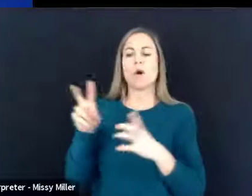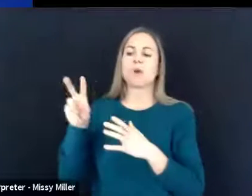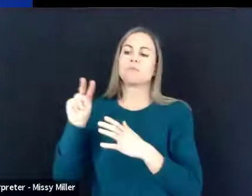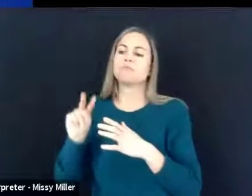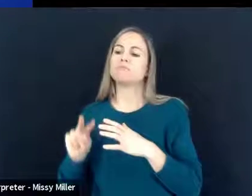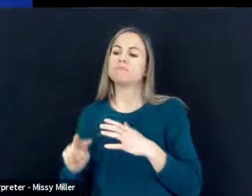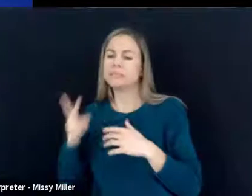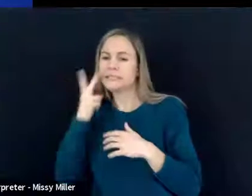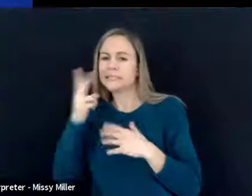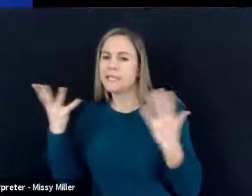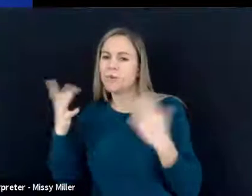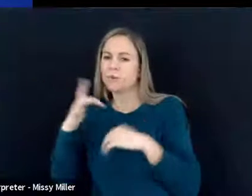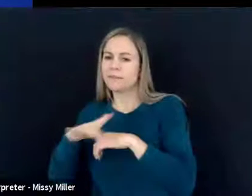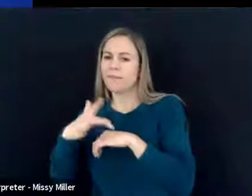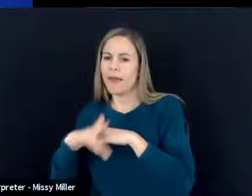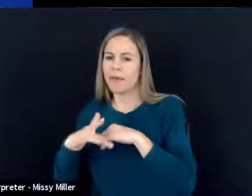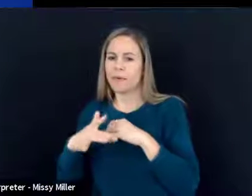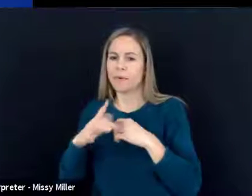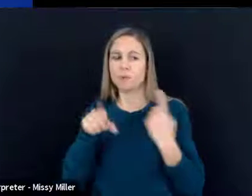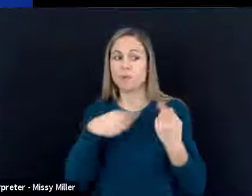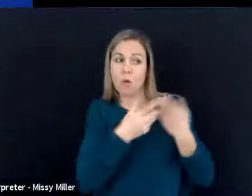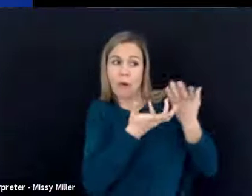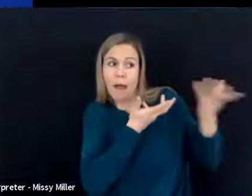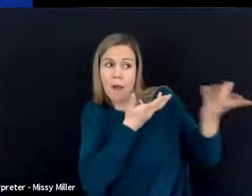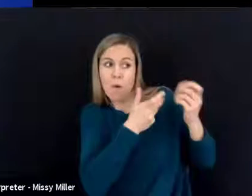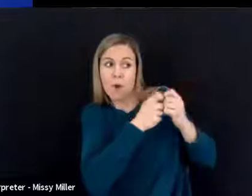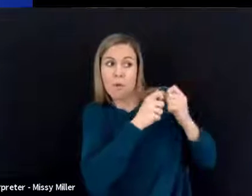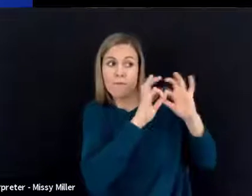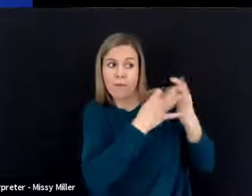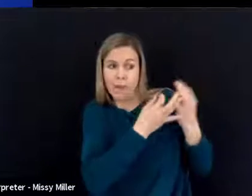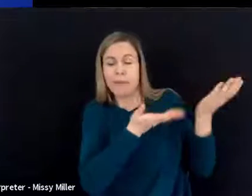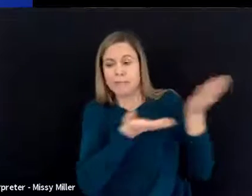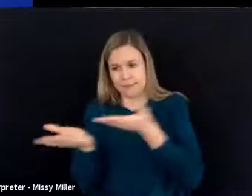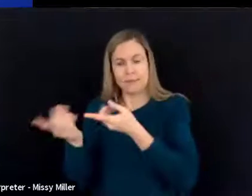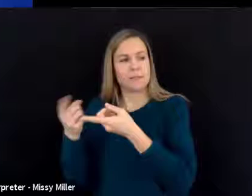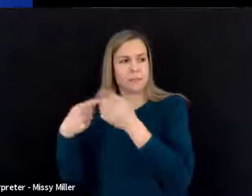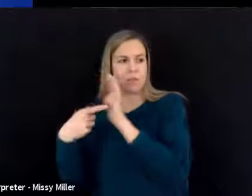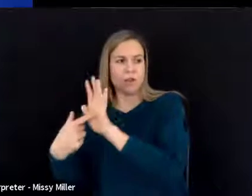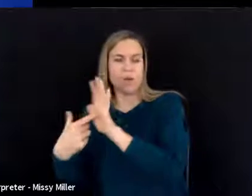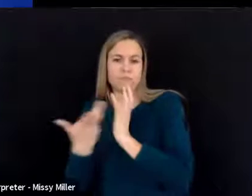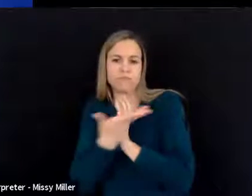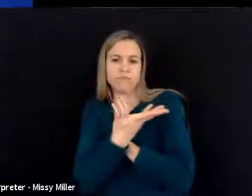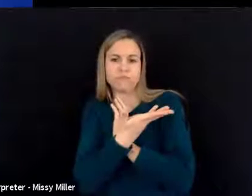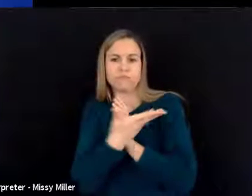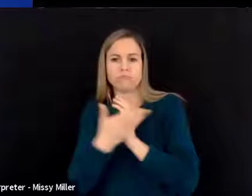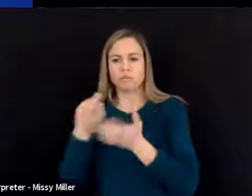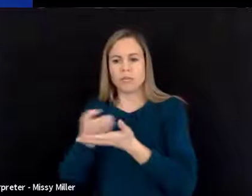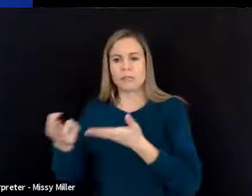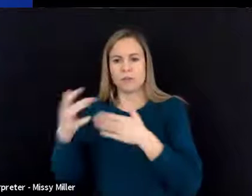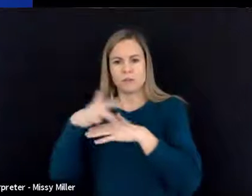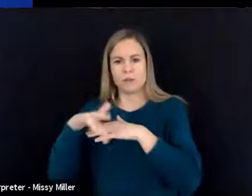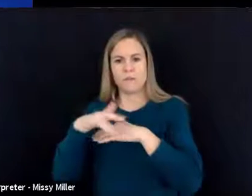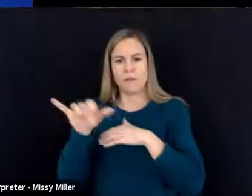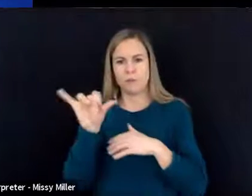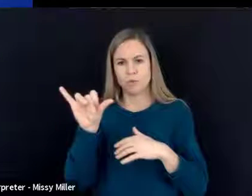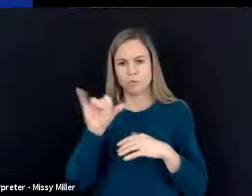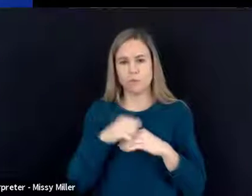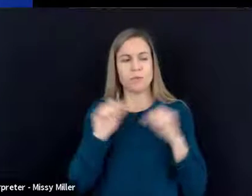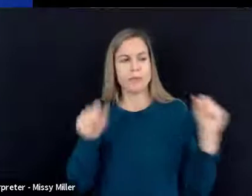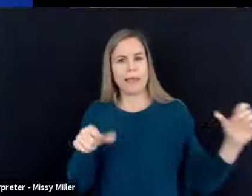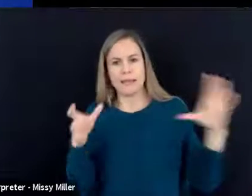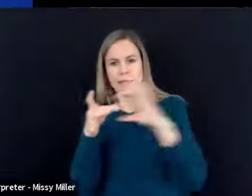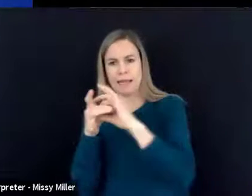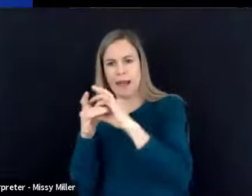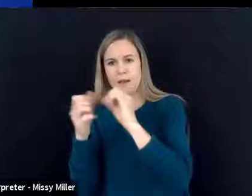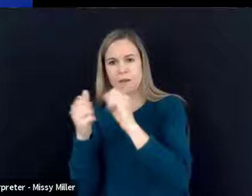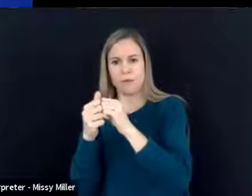section of the website. And as you work with families, make sure they're aware that those resources exist, because that way they can get connected to what's